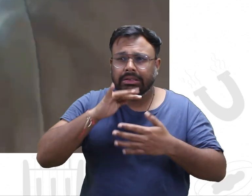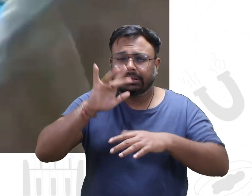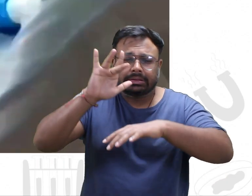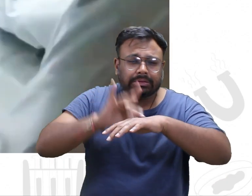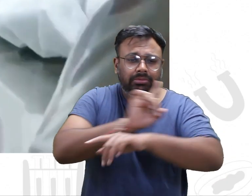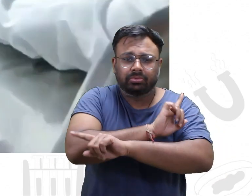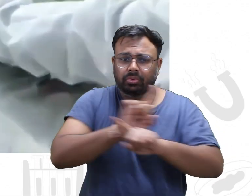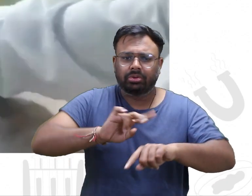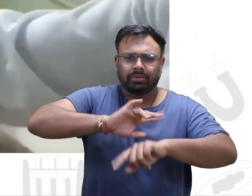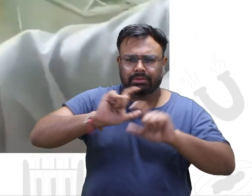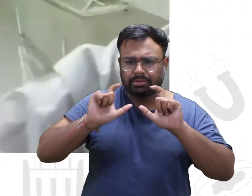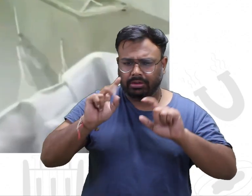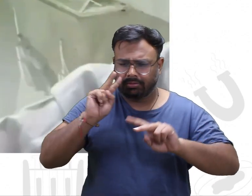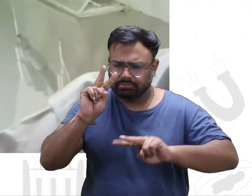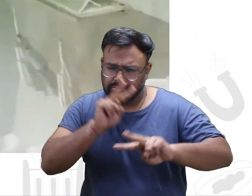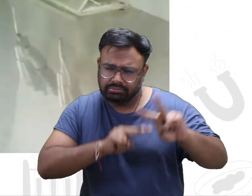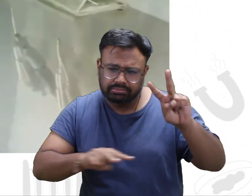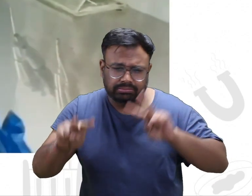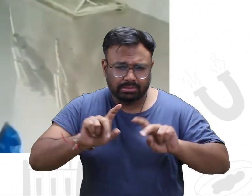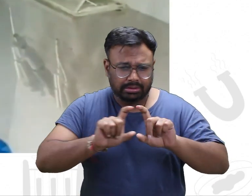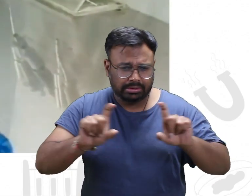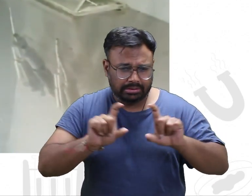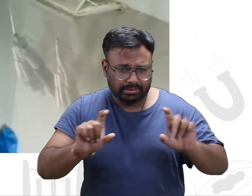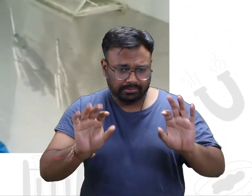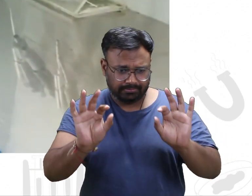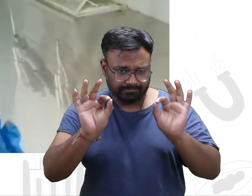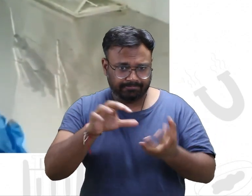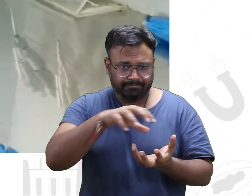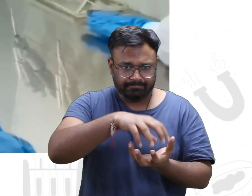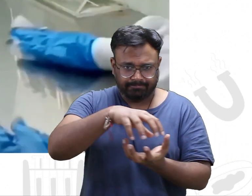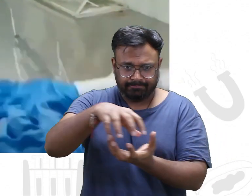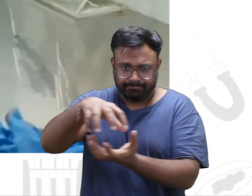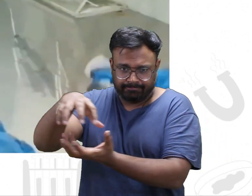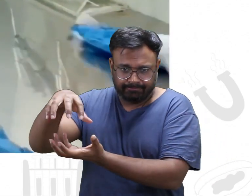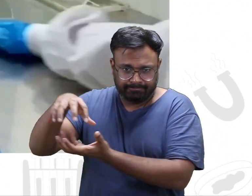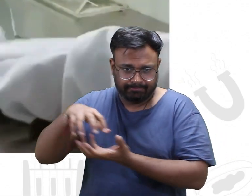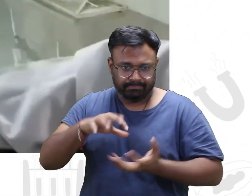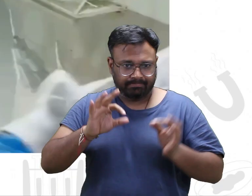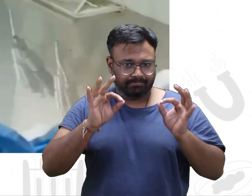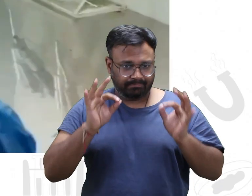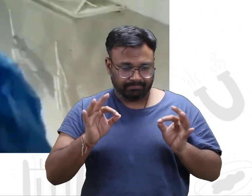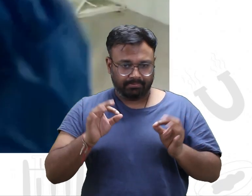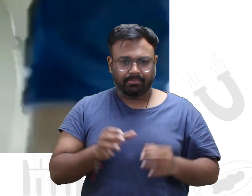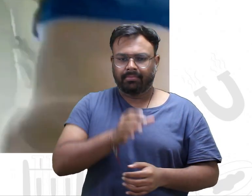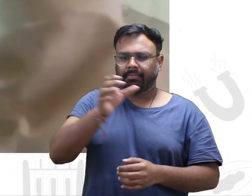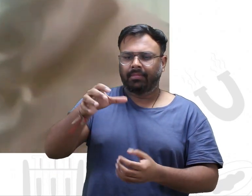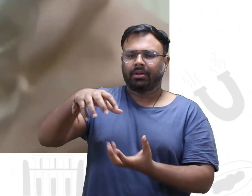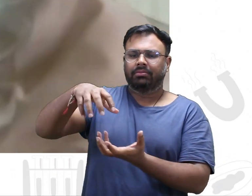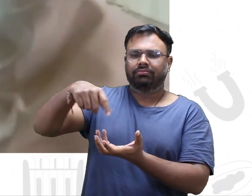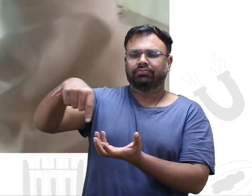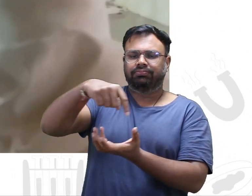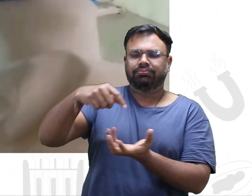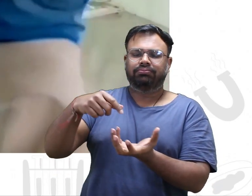workplace to avoid external contamination. After 24 hours, we can observe the sample stored in the